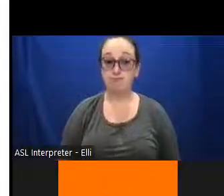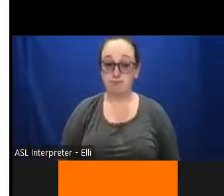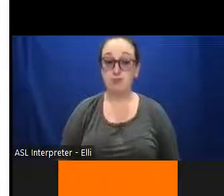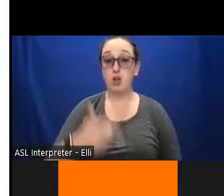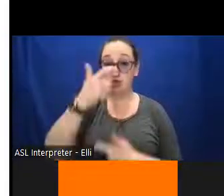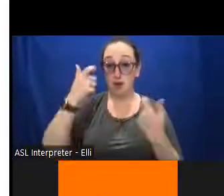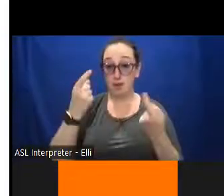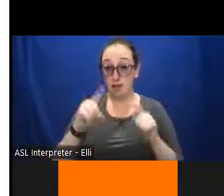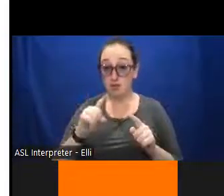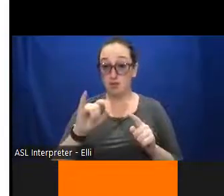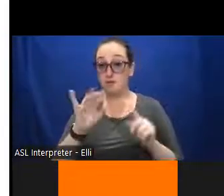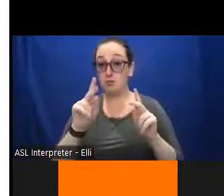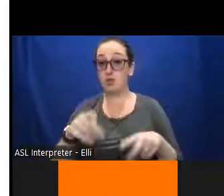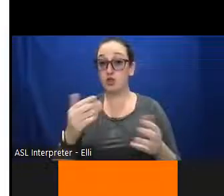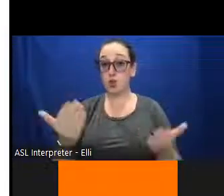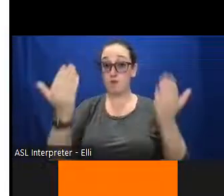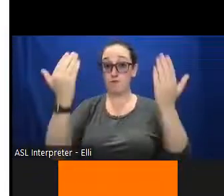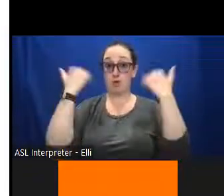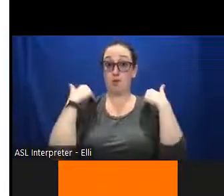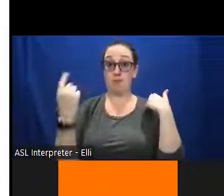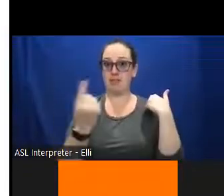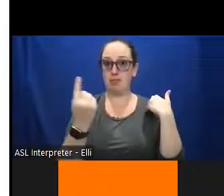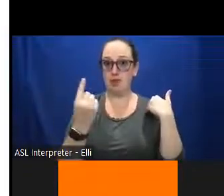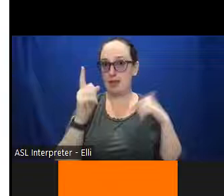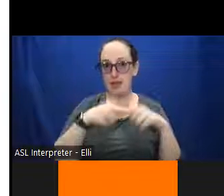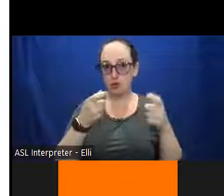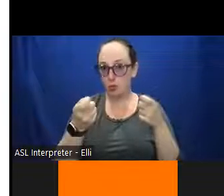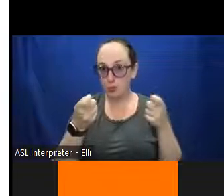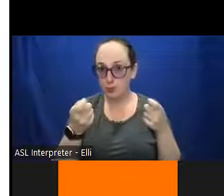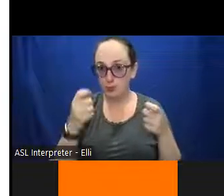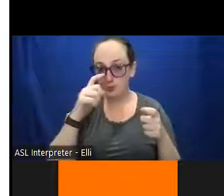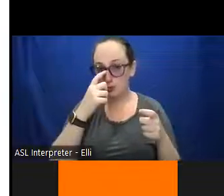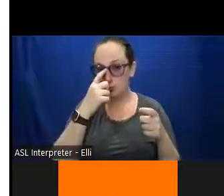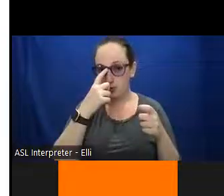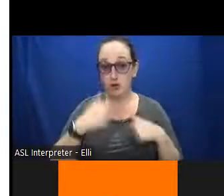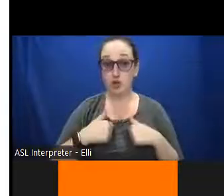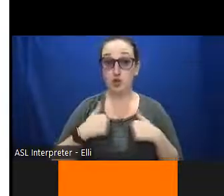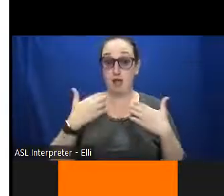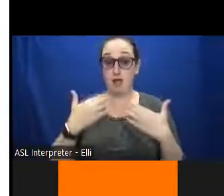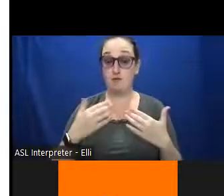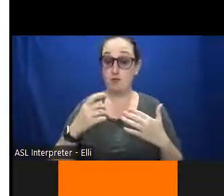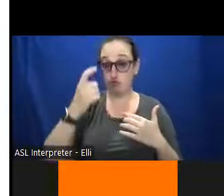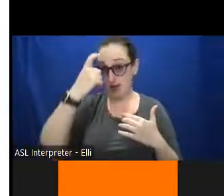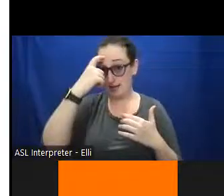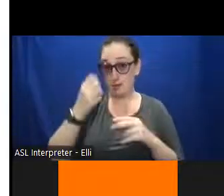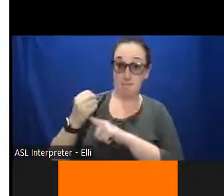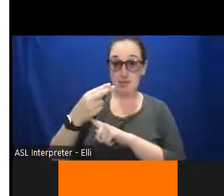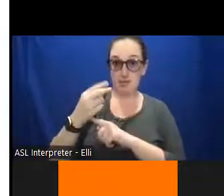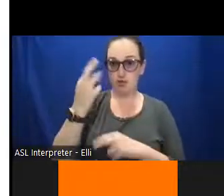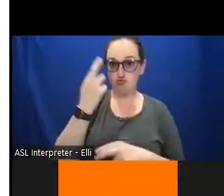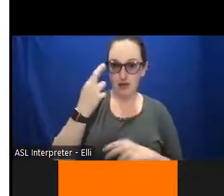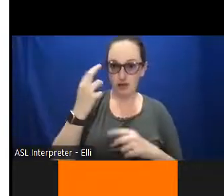when a person is overwhelmed by something beyond their control. The survival brain takes over the rational brain. It can